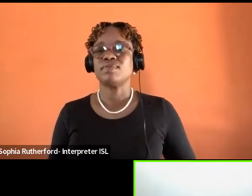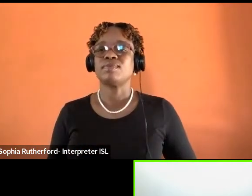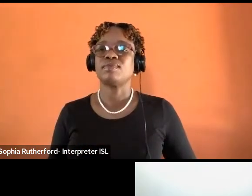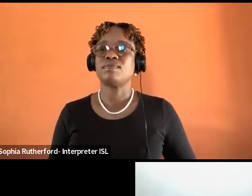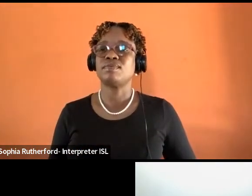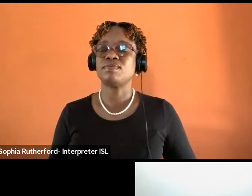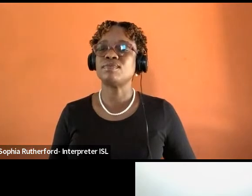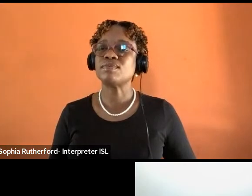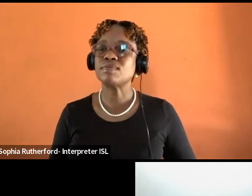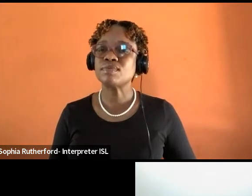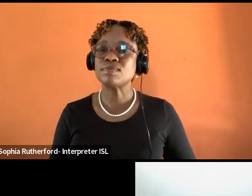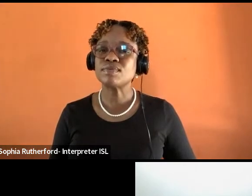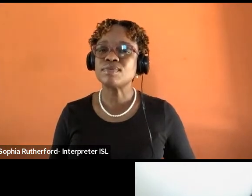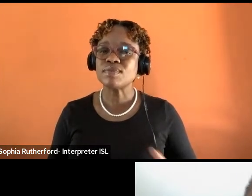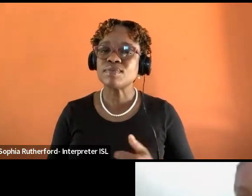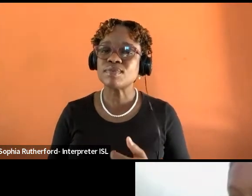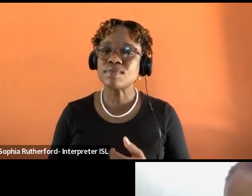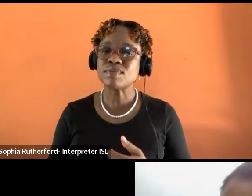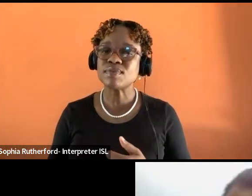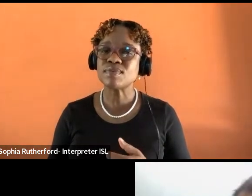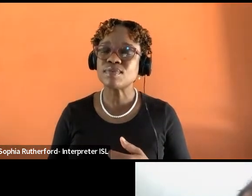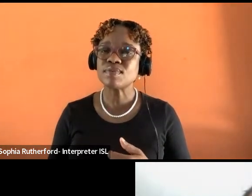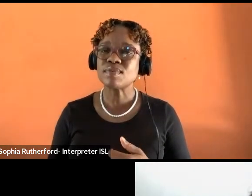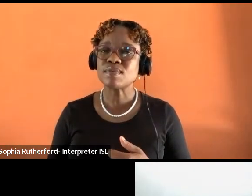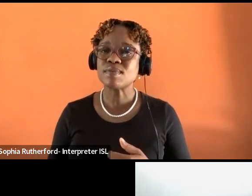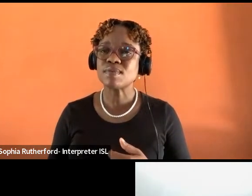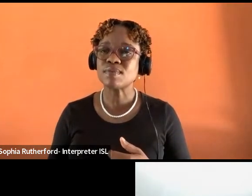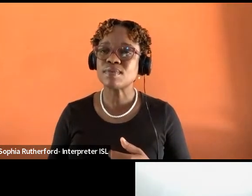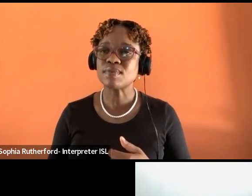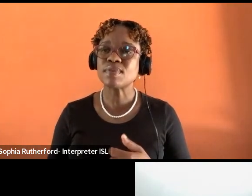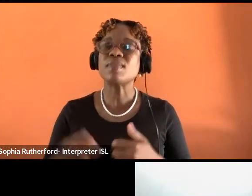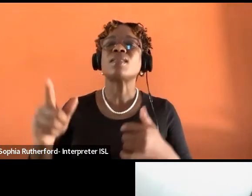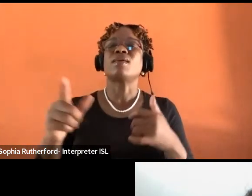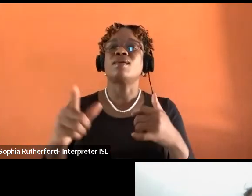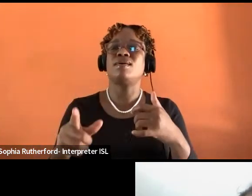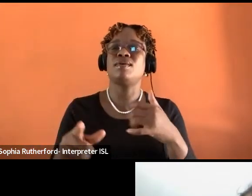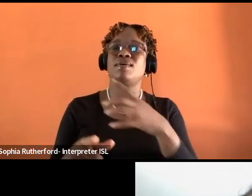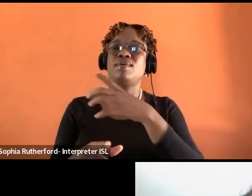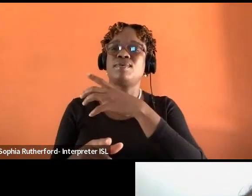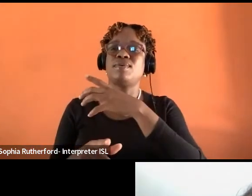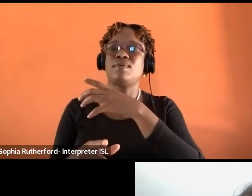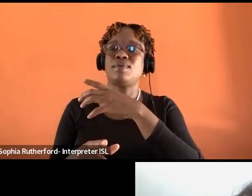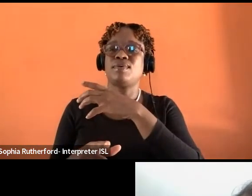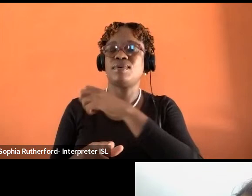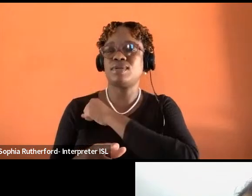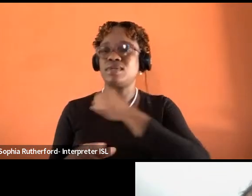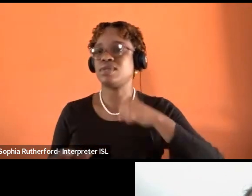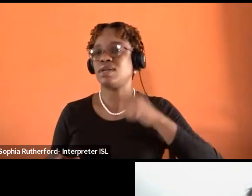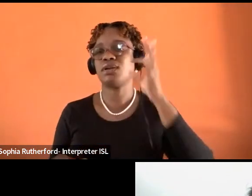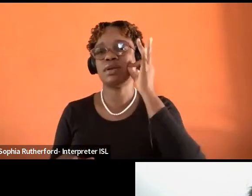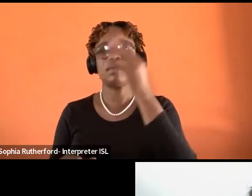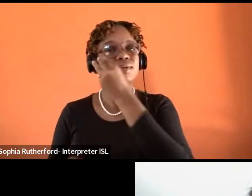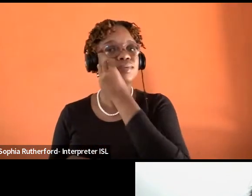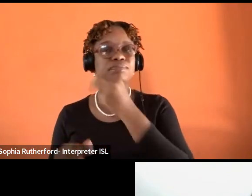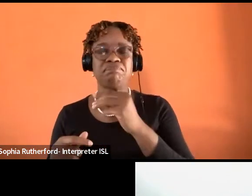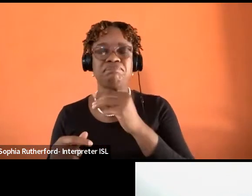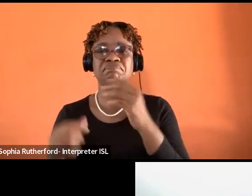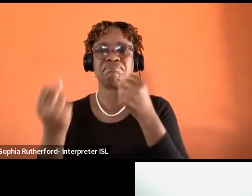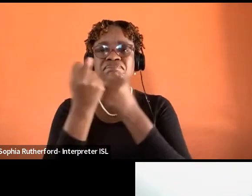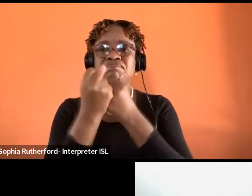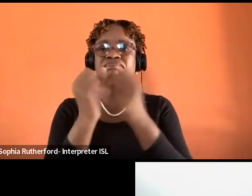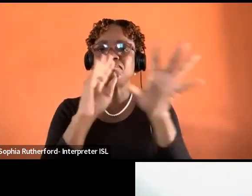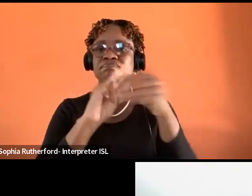All right. Give you some support here, Dr. Parry. Because if we are going